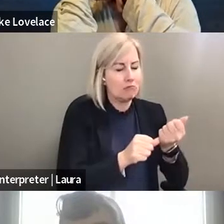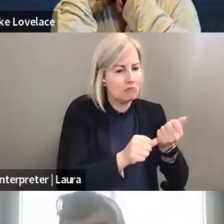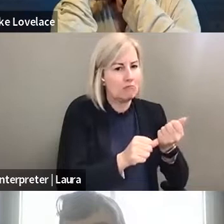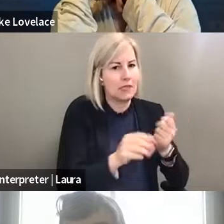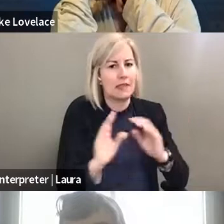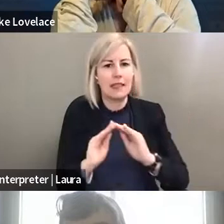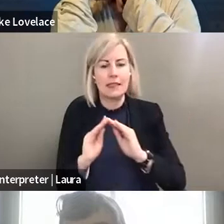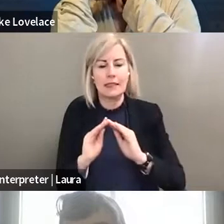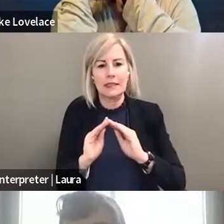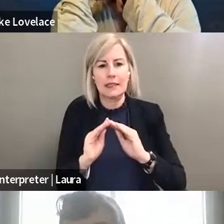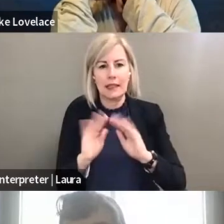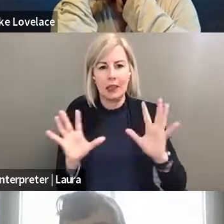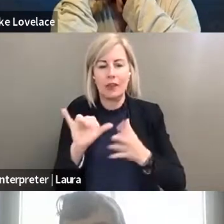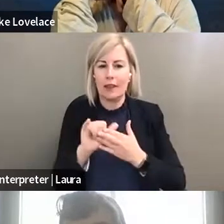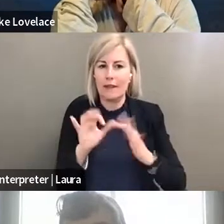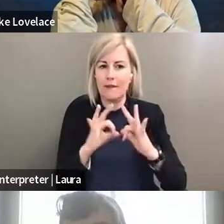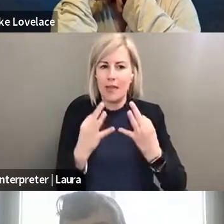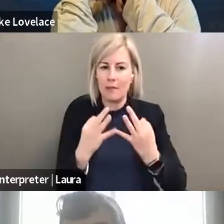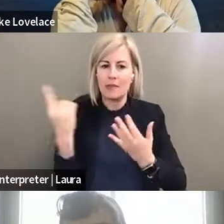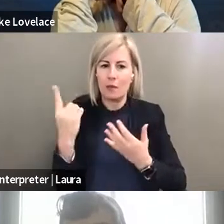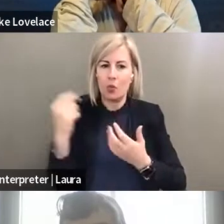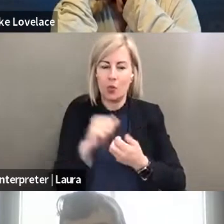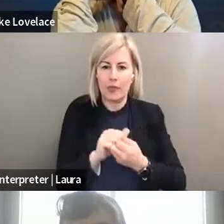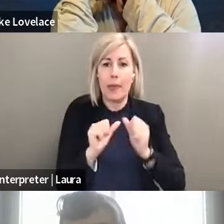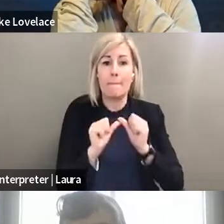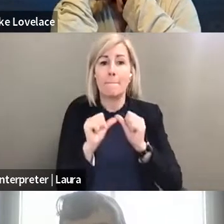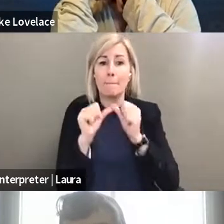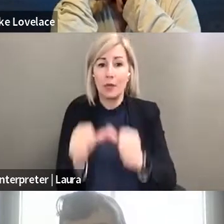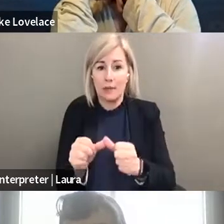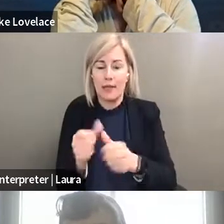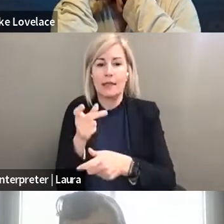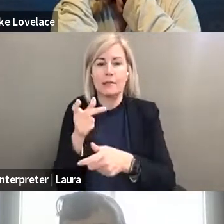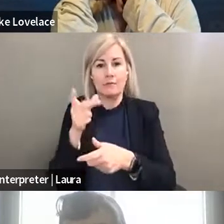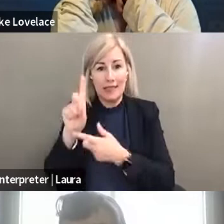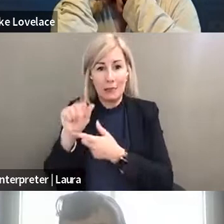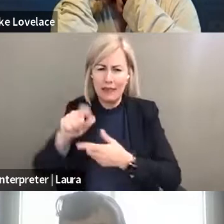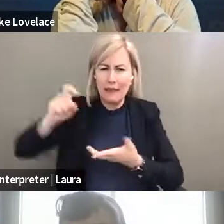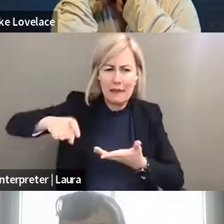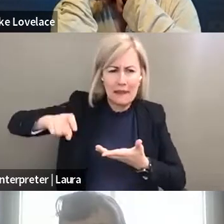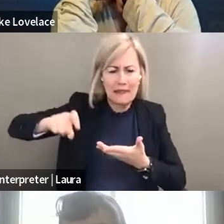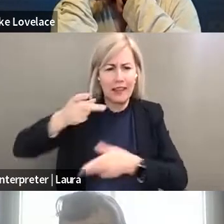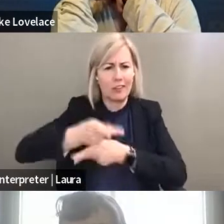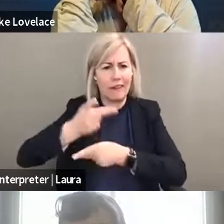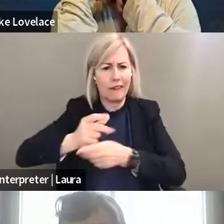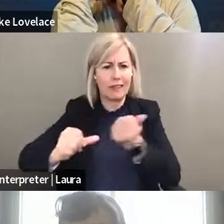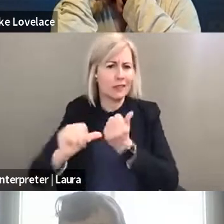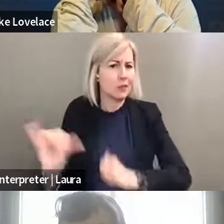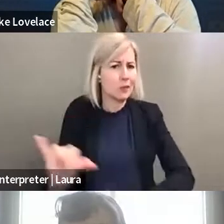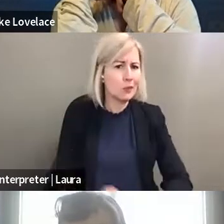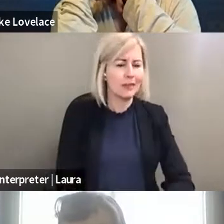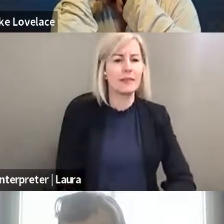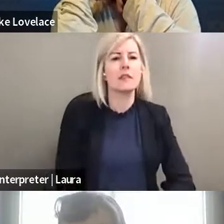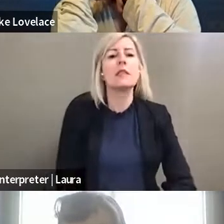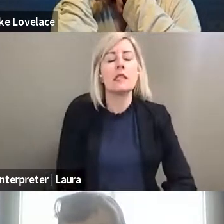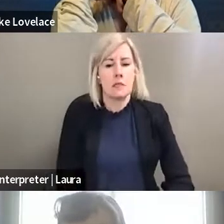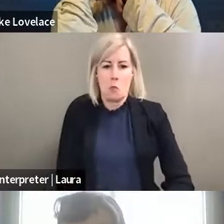that that families of somebody with a permanent disability also need that child care assistance. So that was one